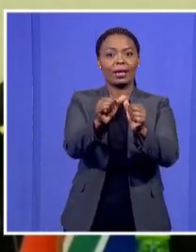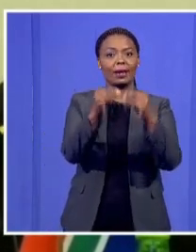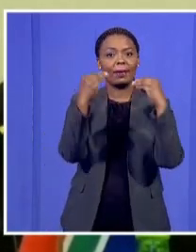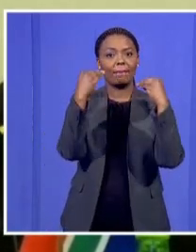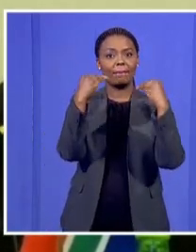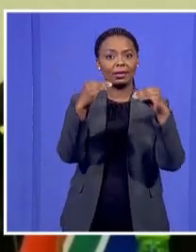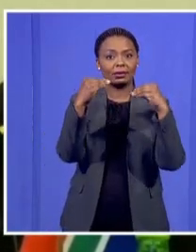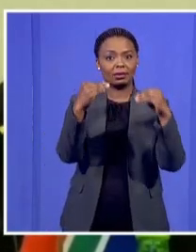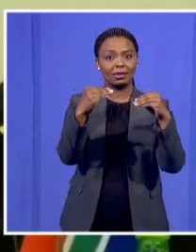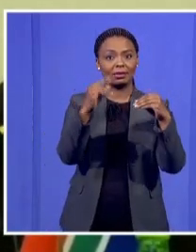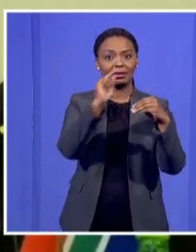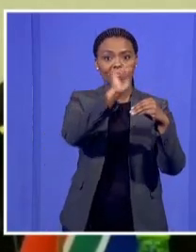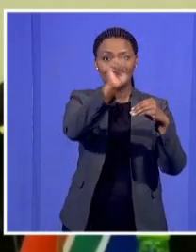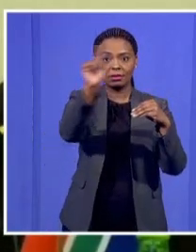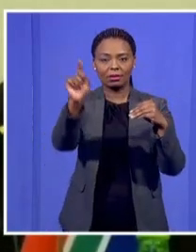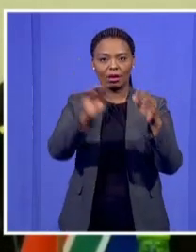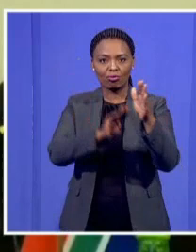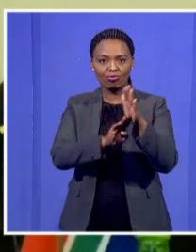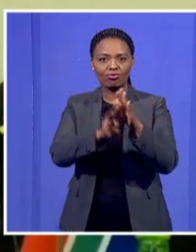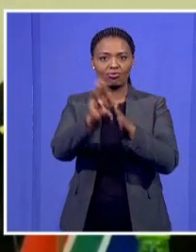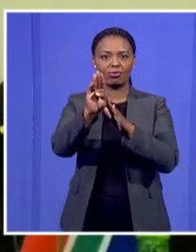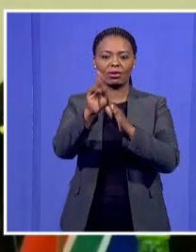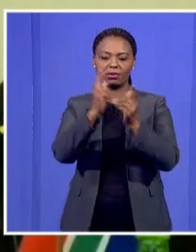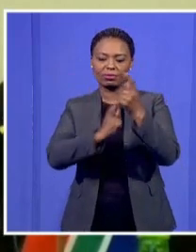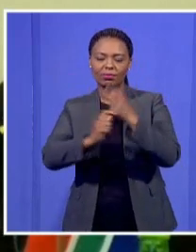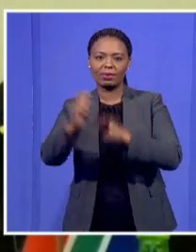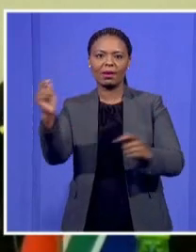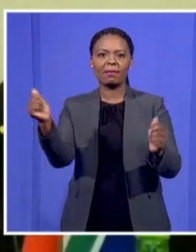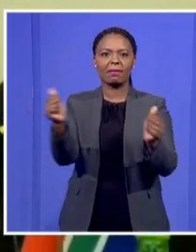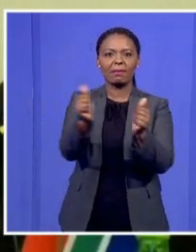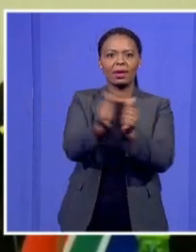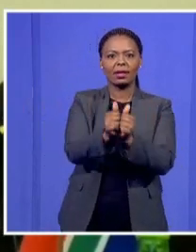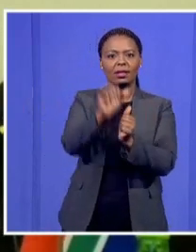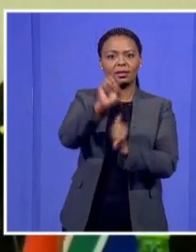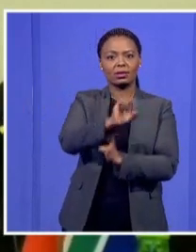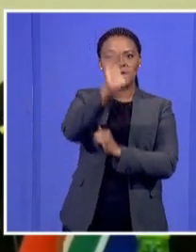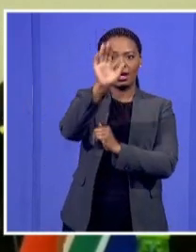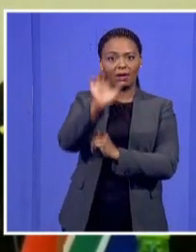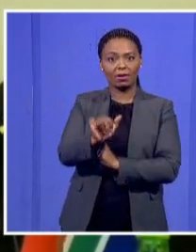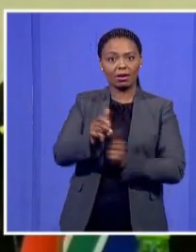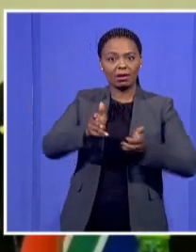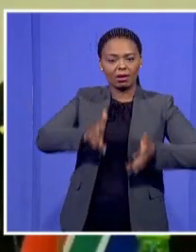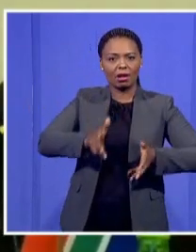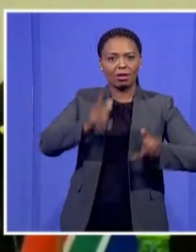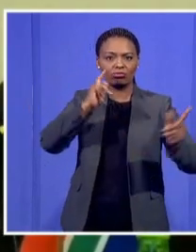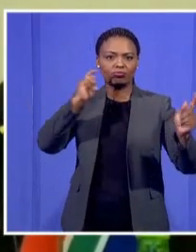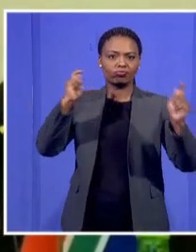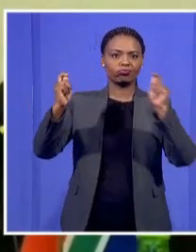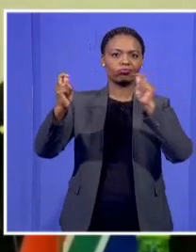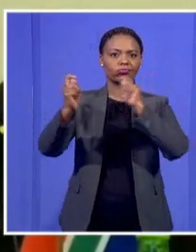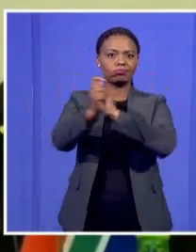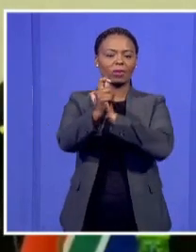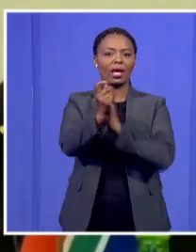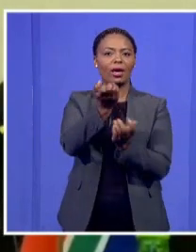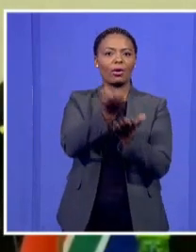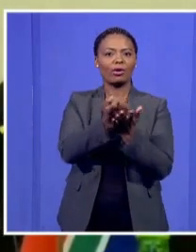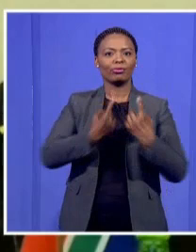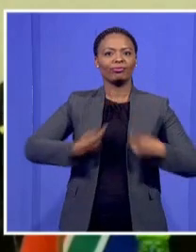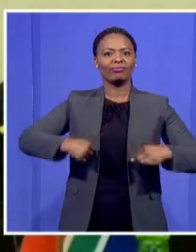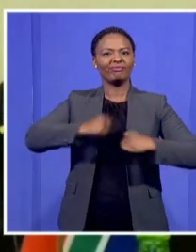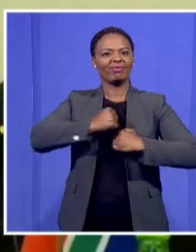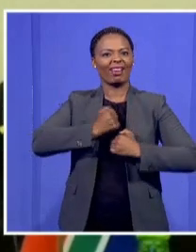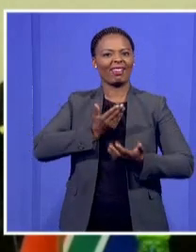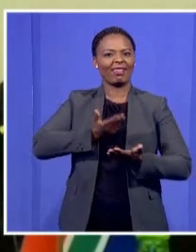trade with friends and partners like South Africa, we can bring change to our economy and use